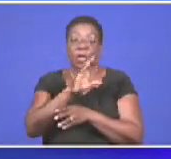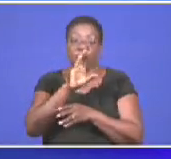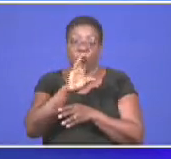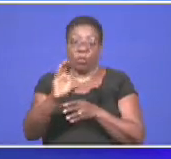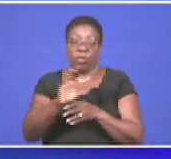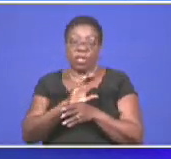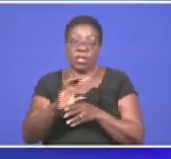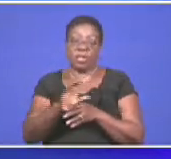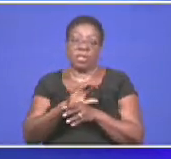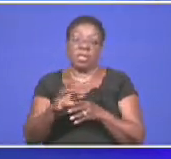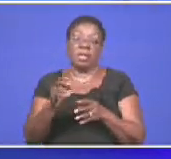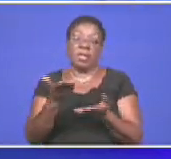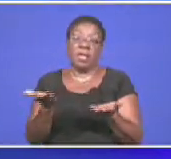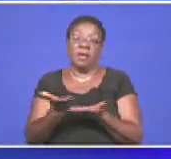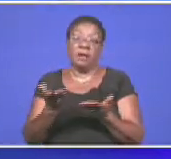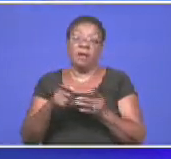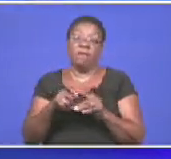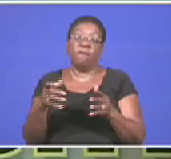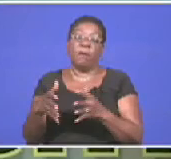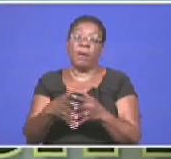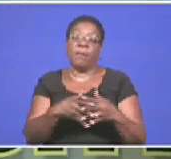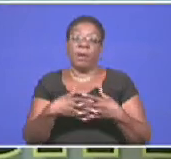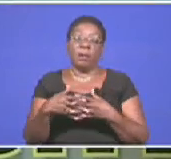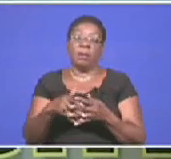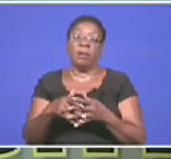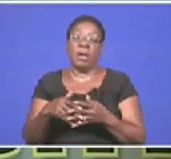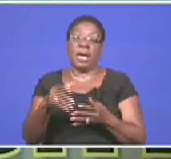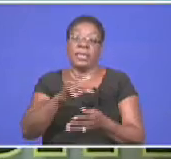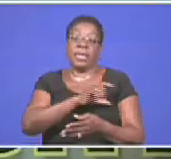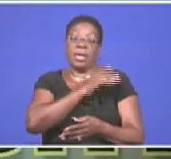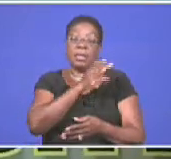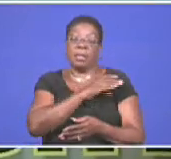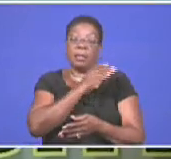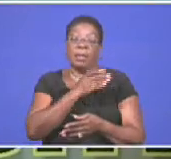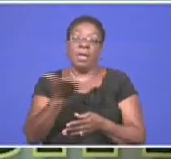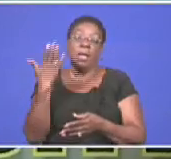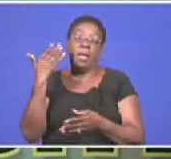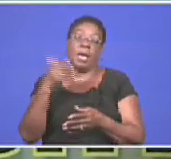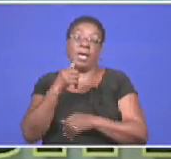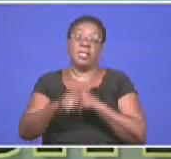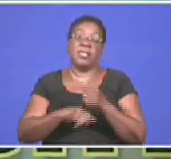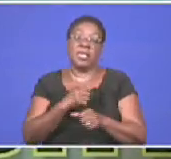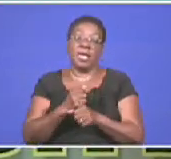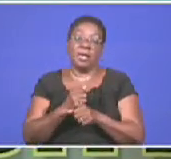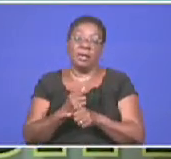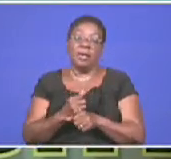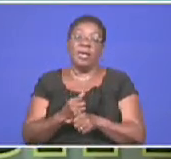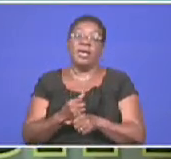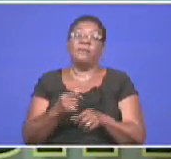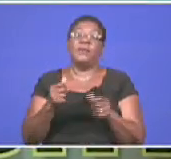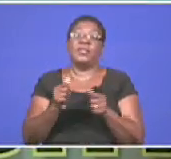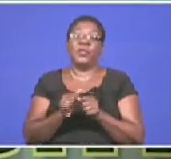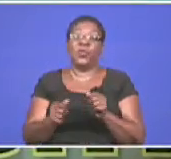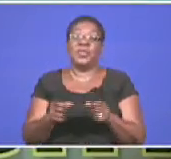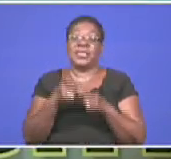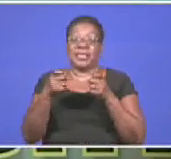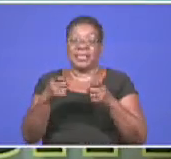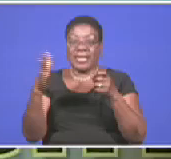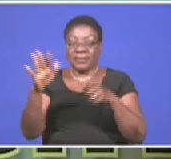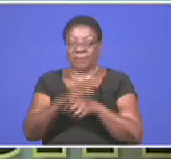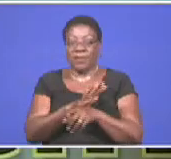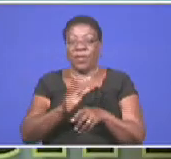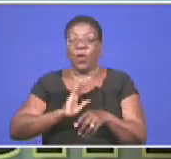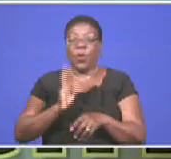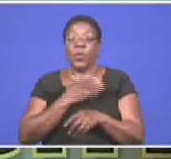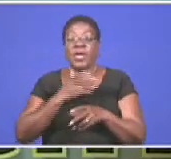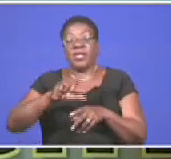and Latin America. Last year it was so successful, we actually turned teams down this year. It was such a big deal. And we actually